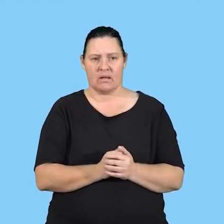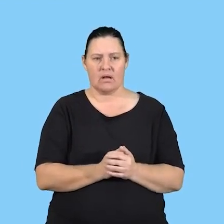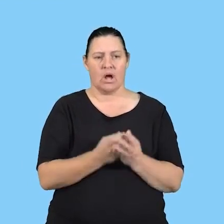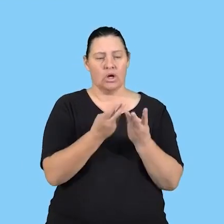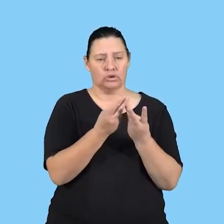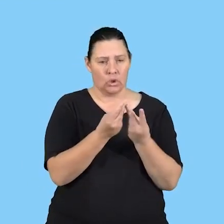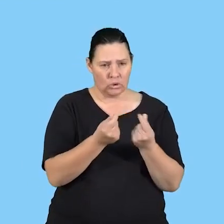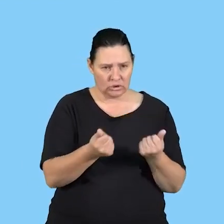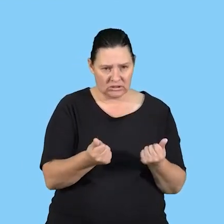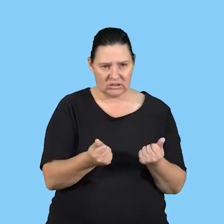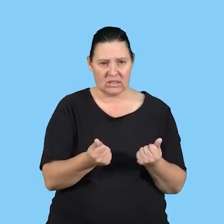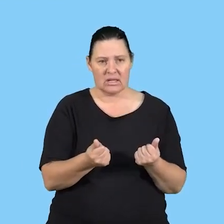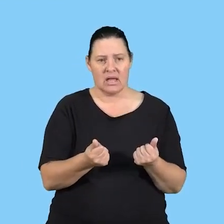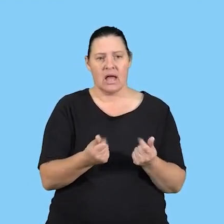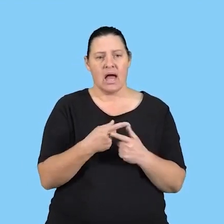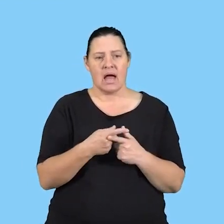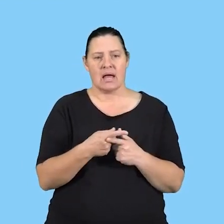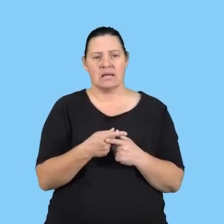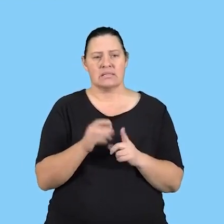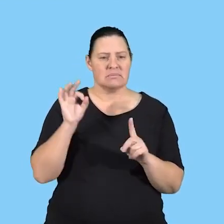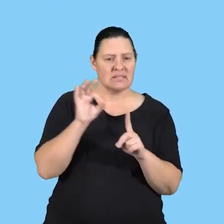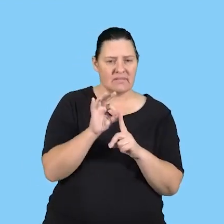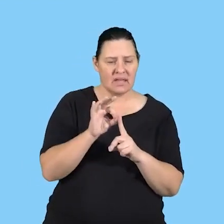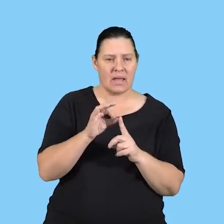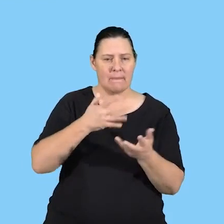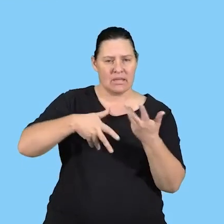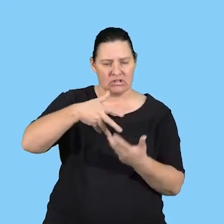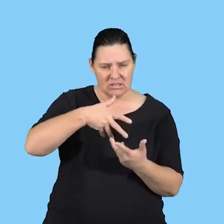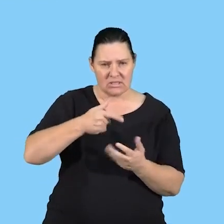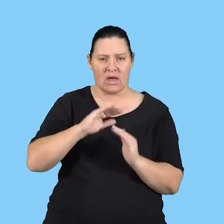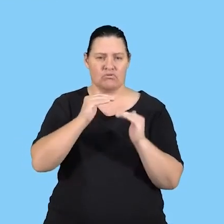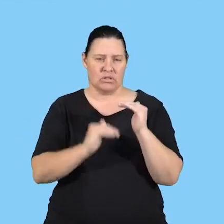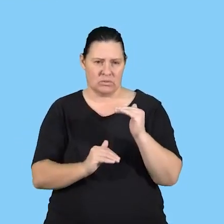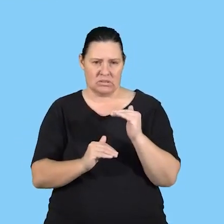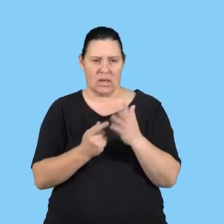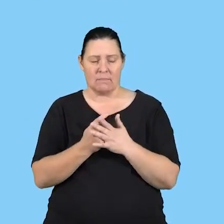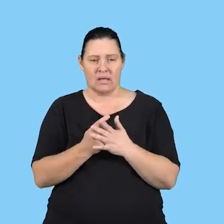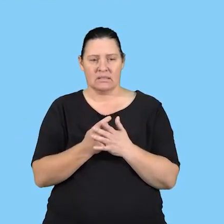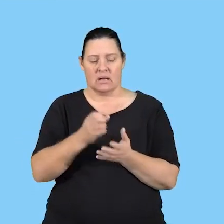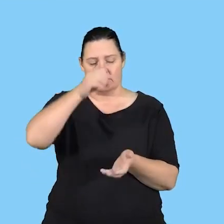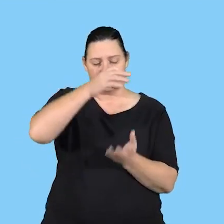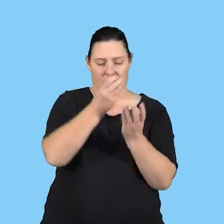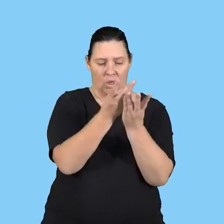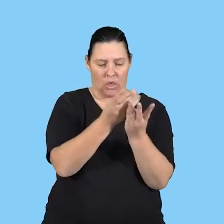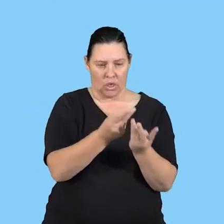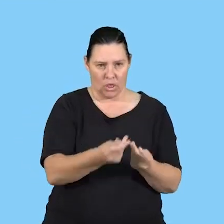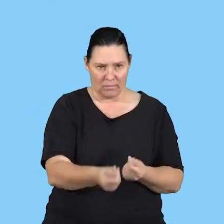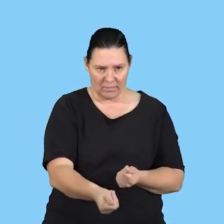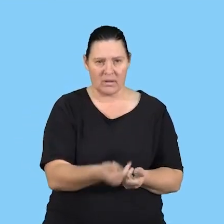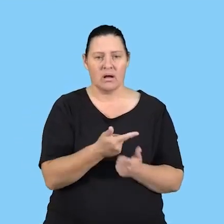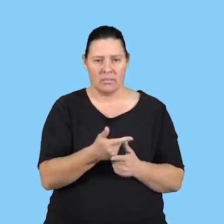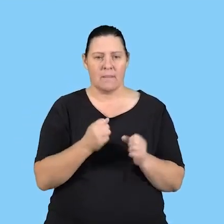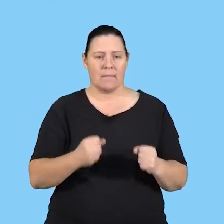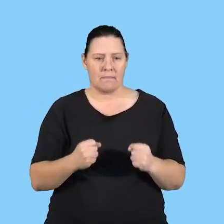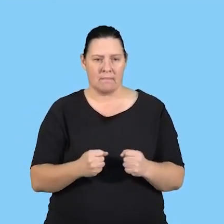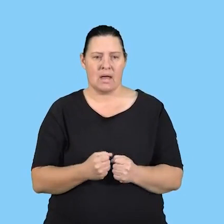Solutions as special mixtures has been reduced, but dissolving has been retained. Mixtures and